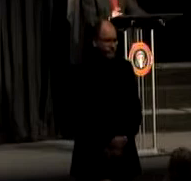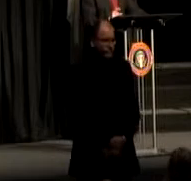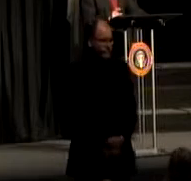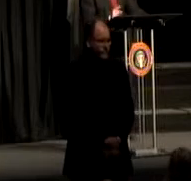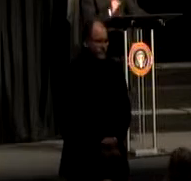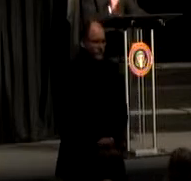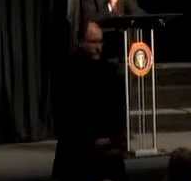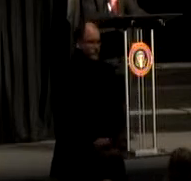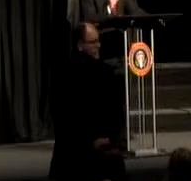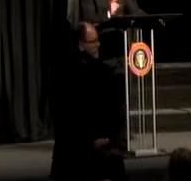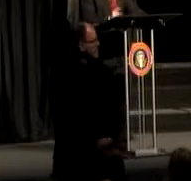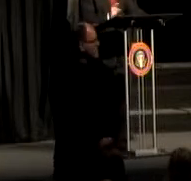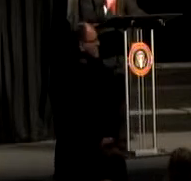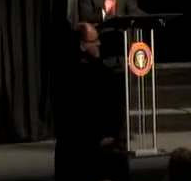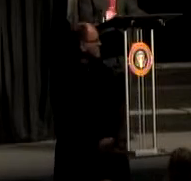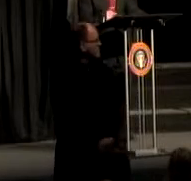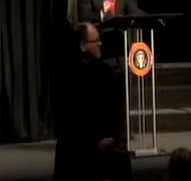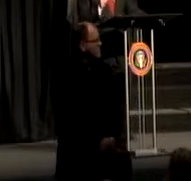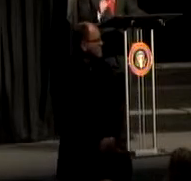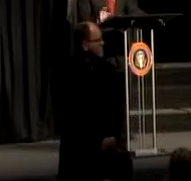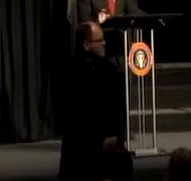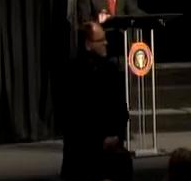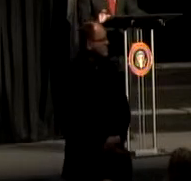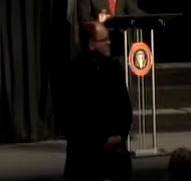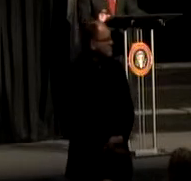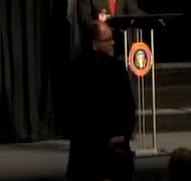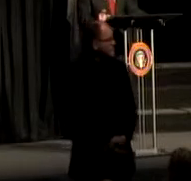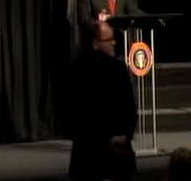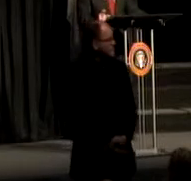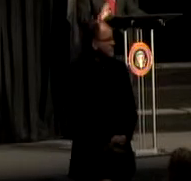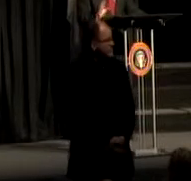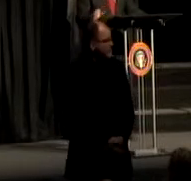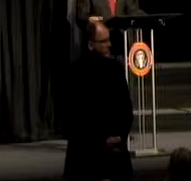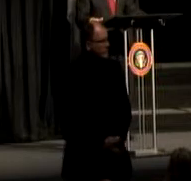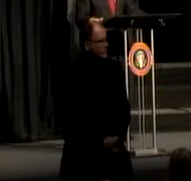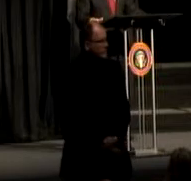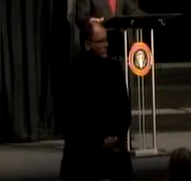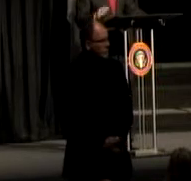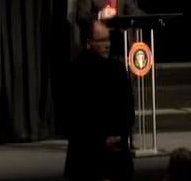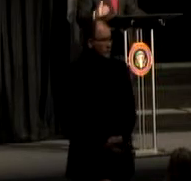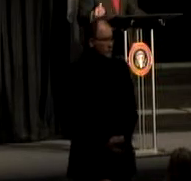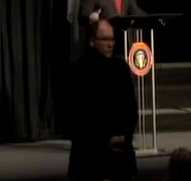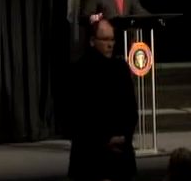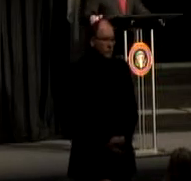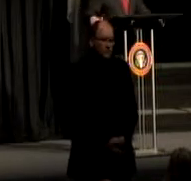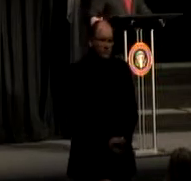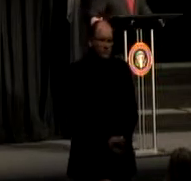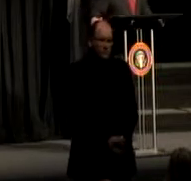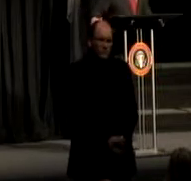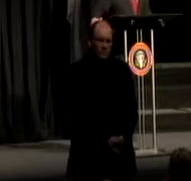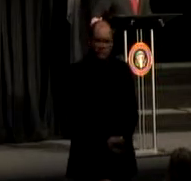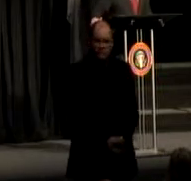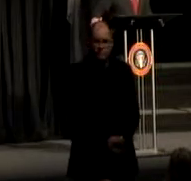primary to the faith and the growth of a church. We have been in the pastor